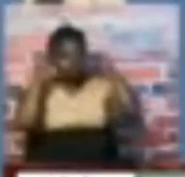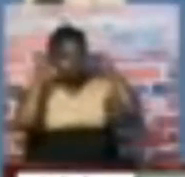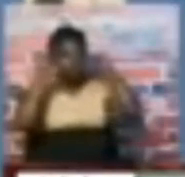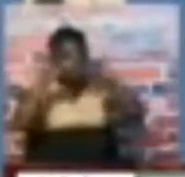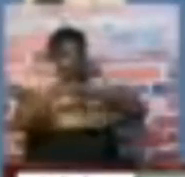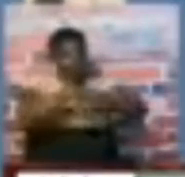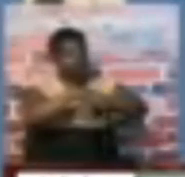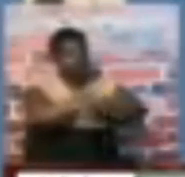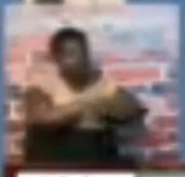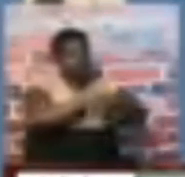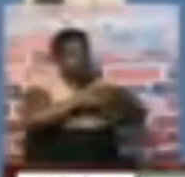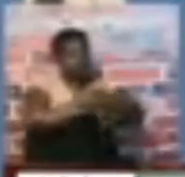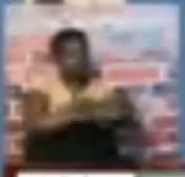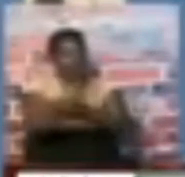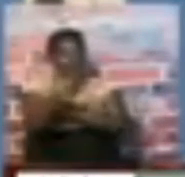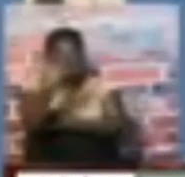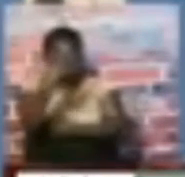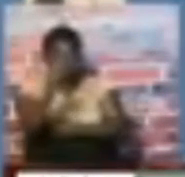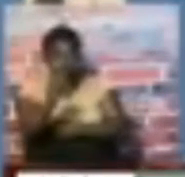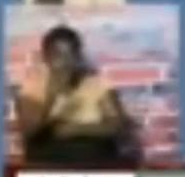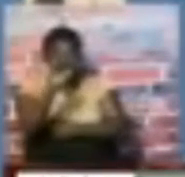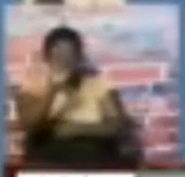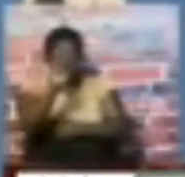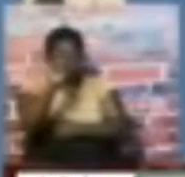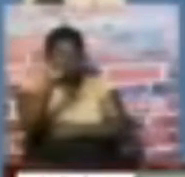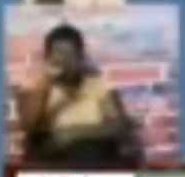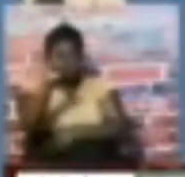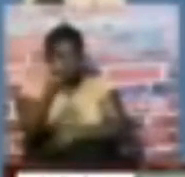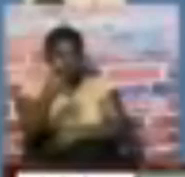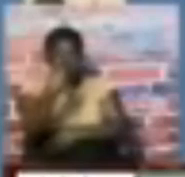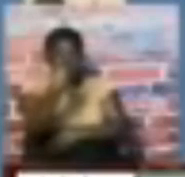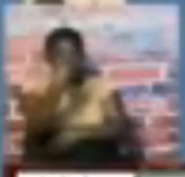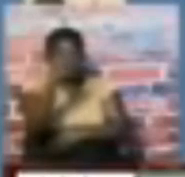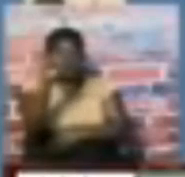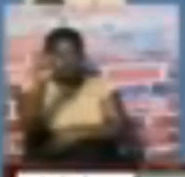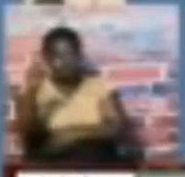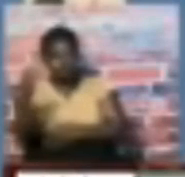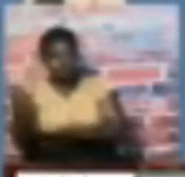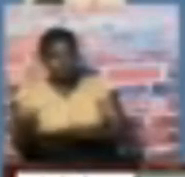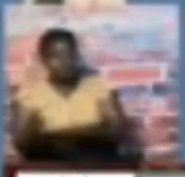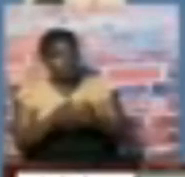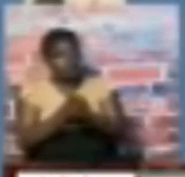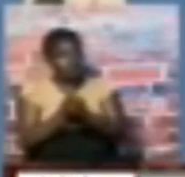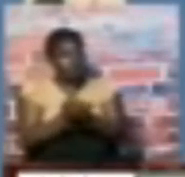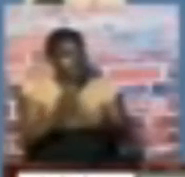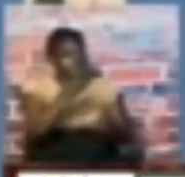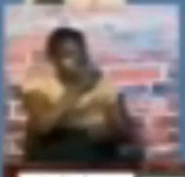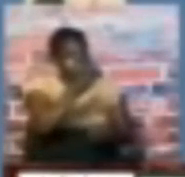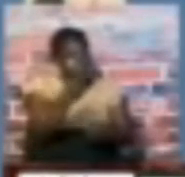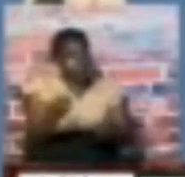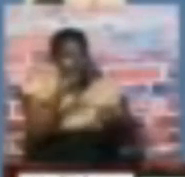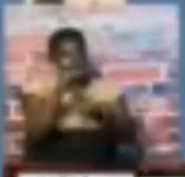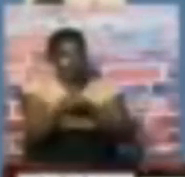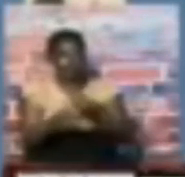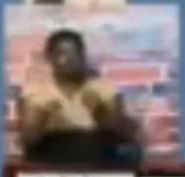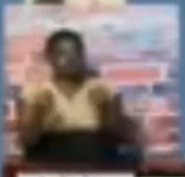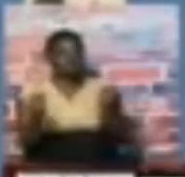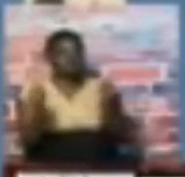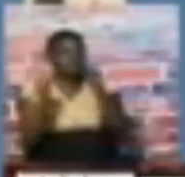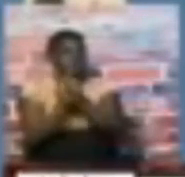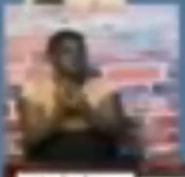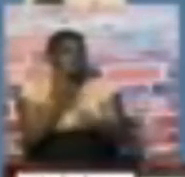gloves, 100 bottles of hand sanitizers, and 200 face shields worth 10 million shillings.